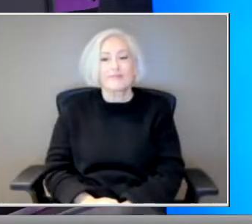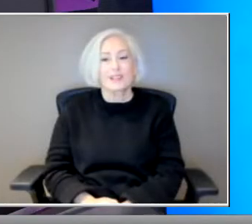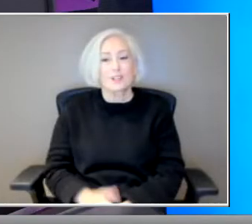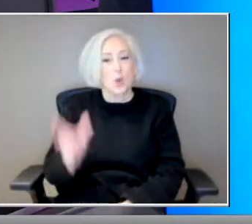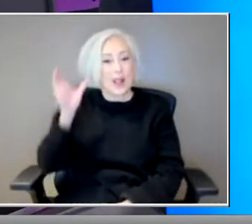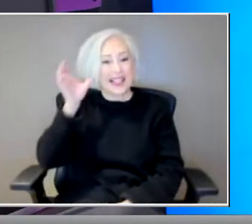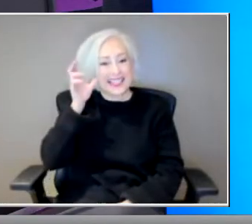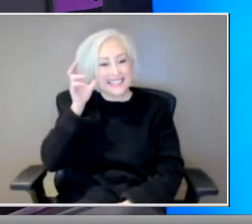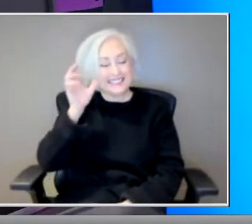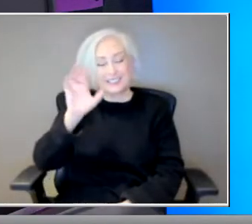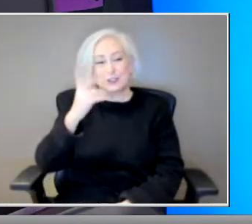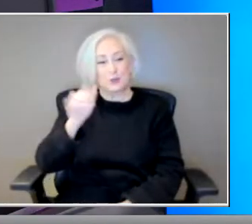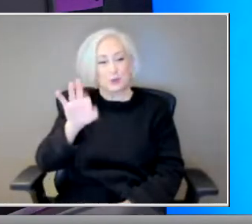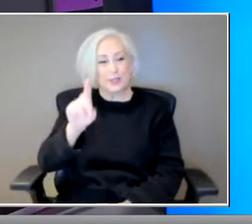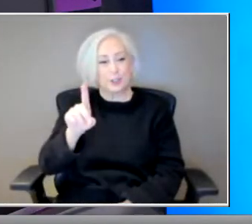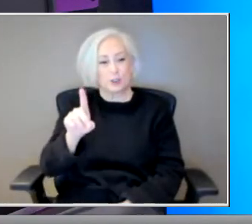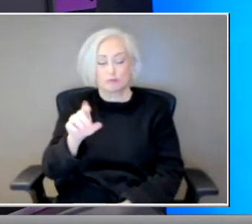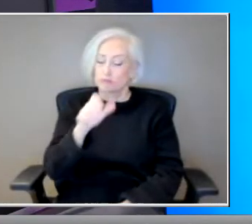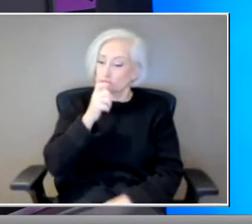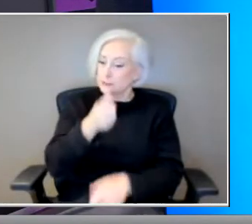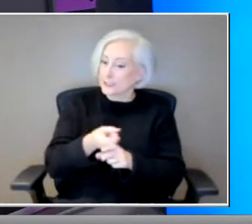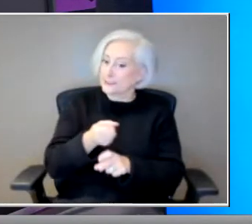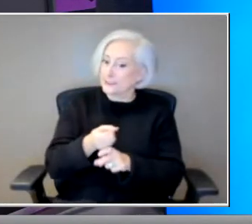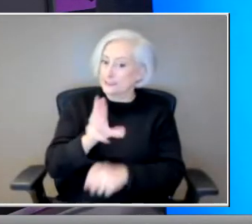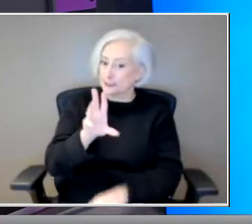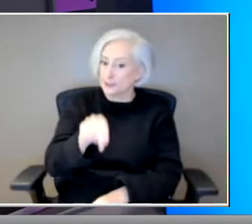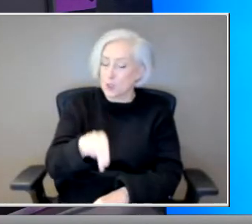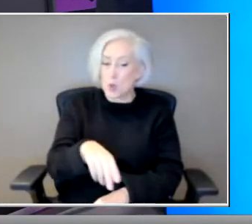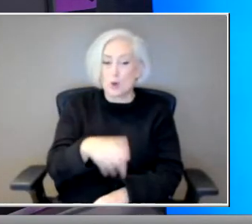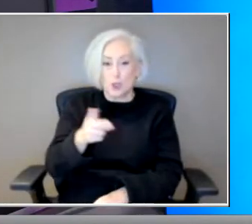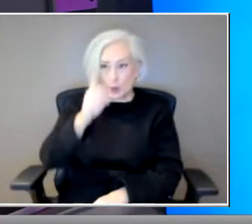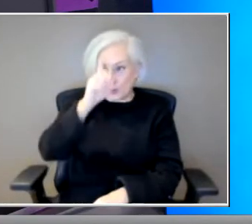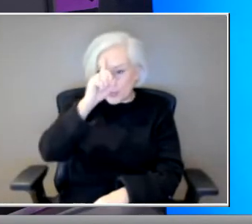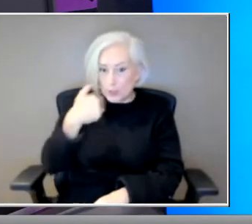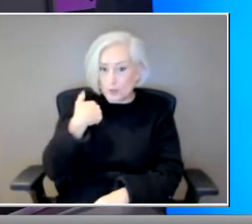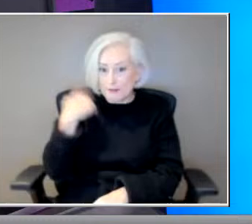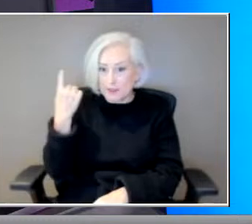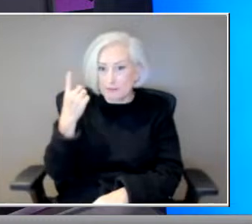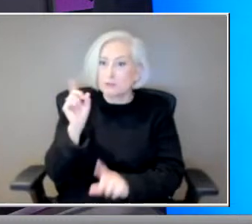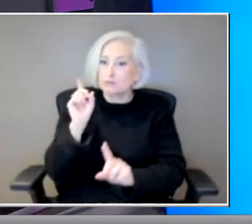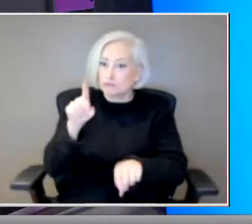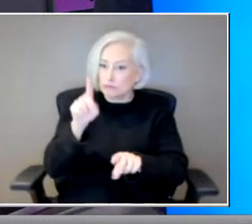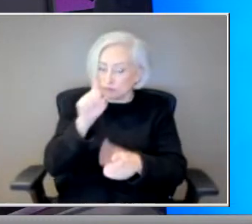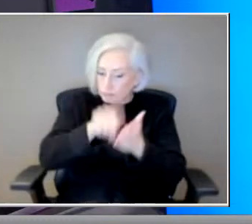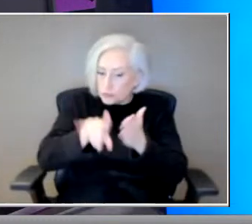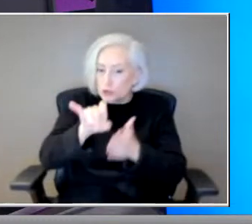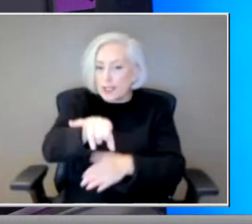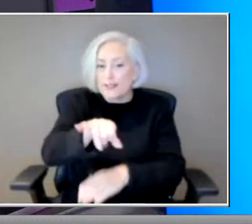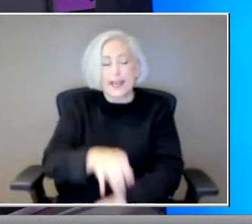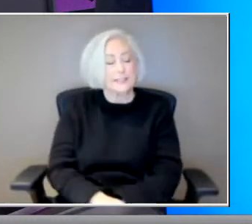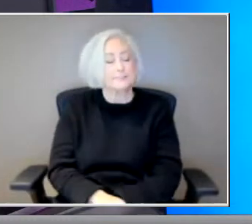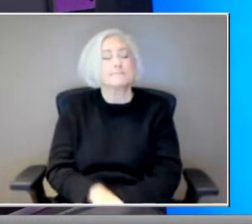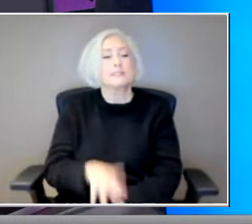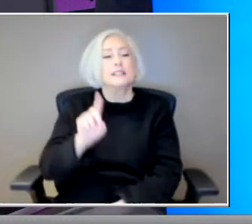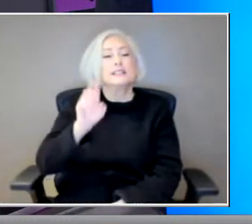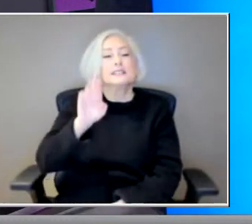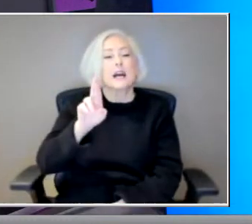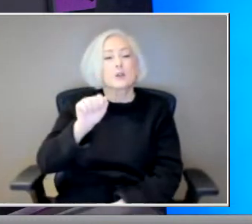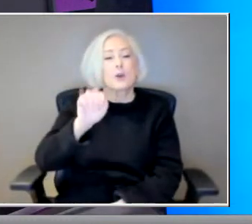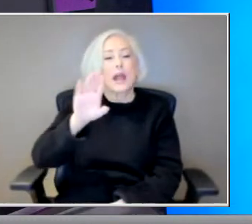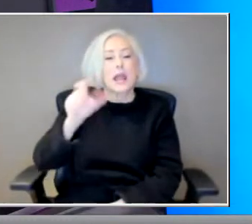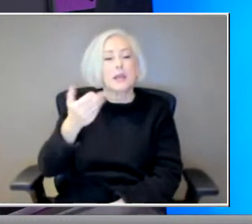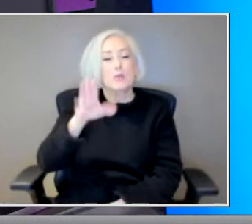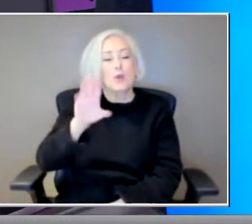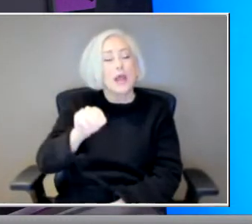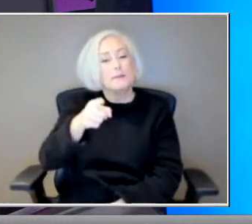joke. It's Yeah. no joke. No joke. If you think you got something, you better go get it checked out. Dr. Abraham, anything you want to add? And is this the first time